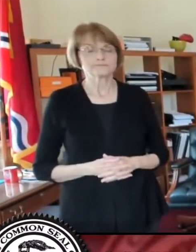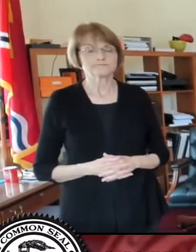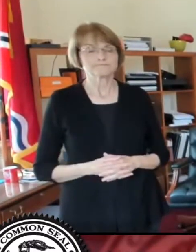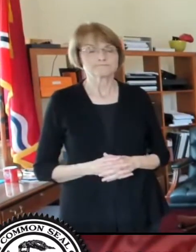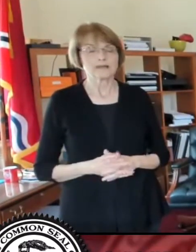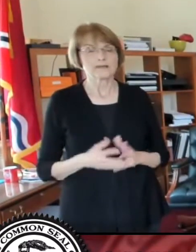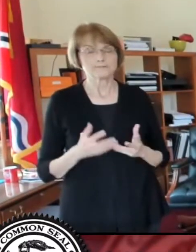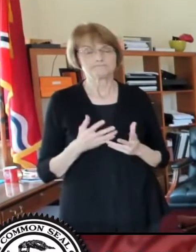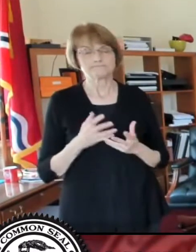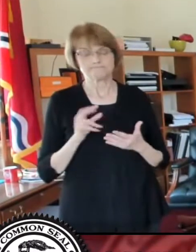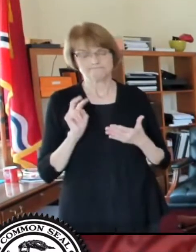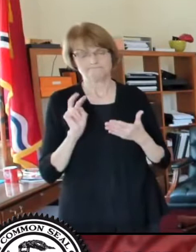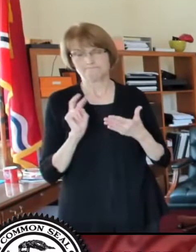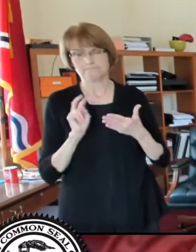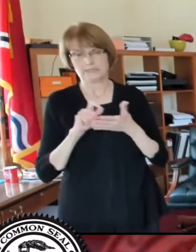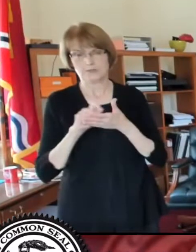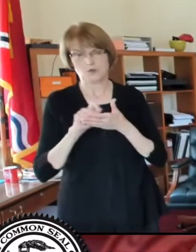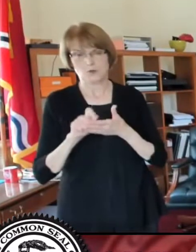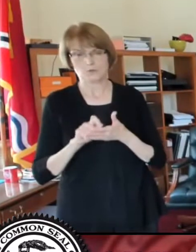let's see here.